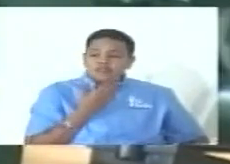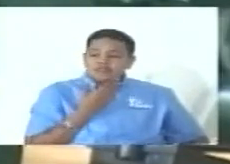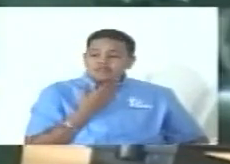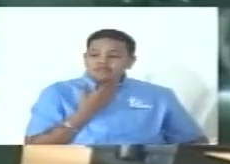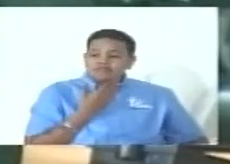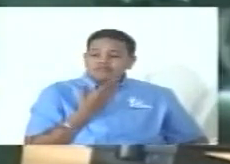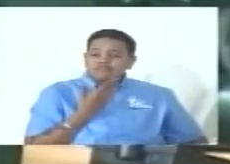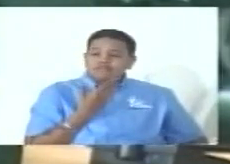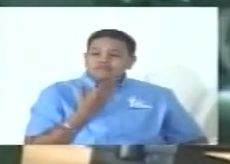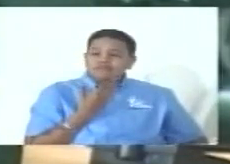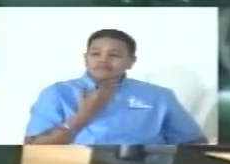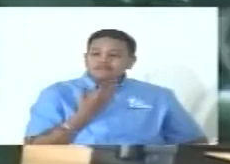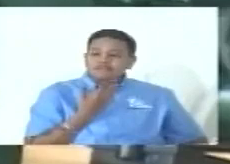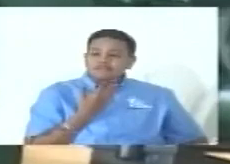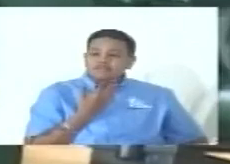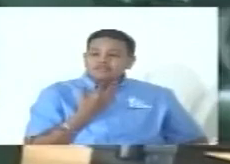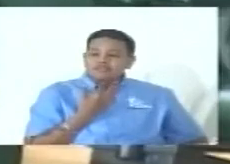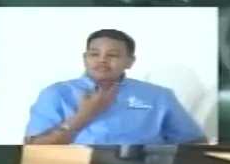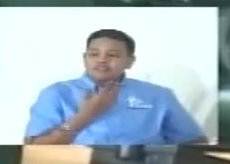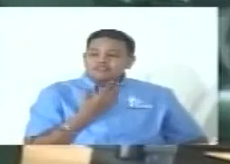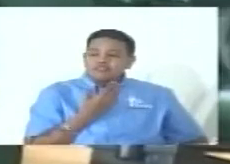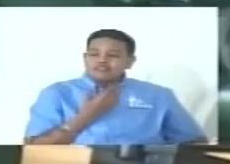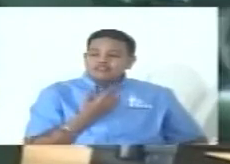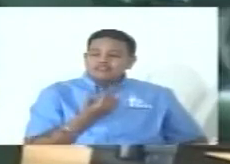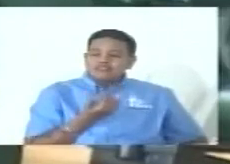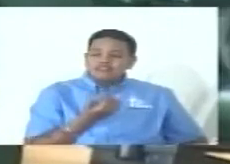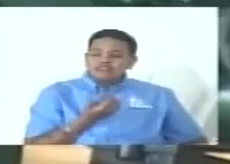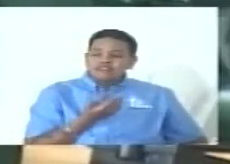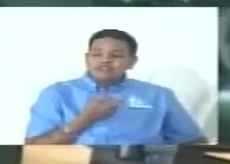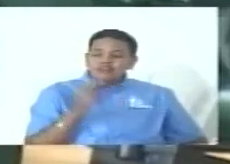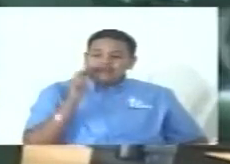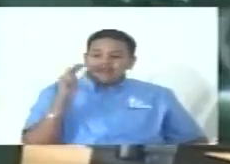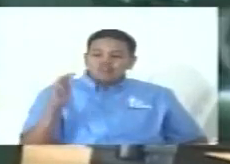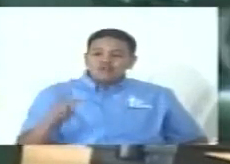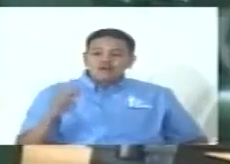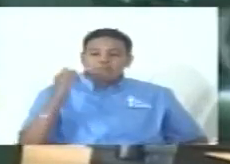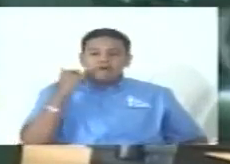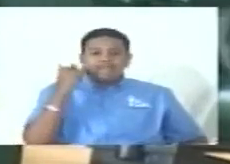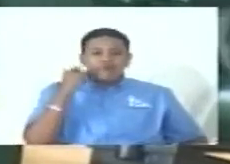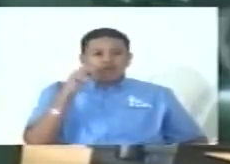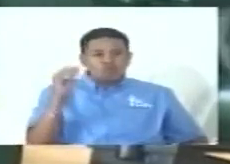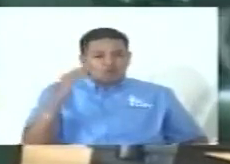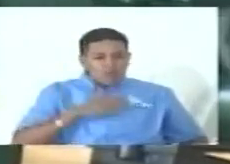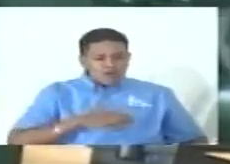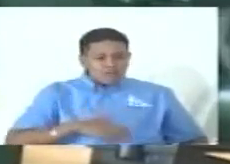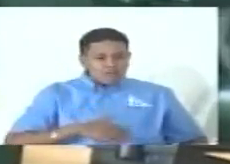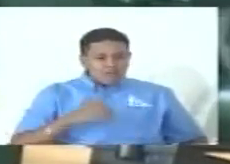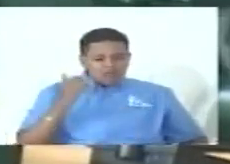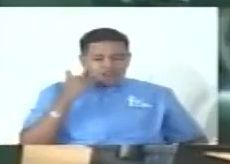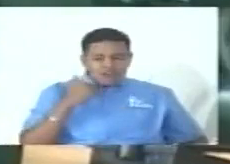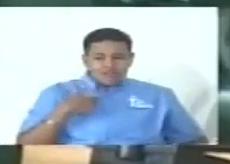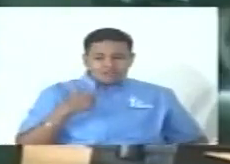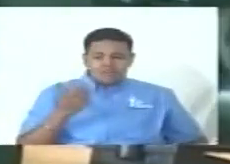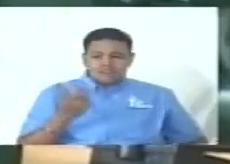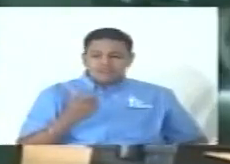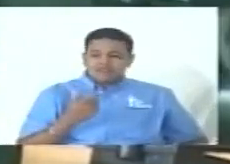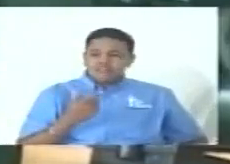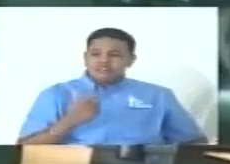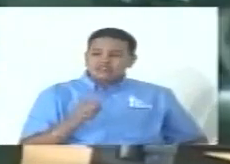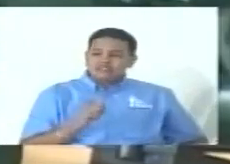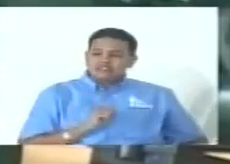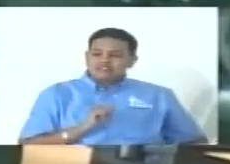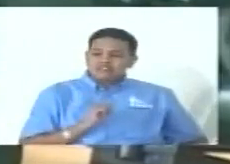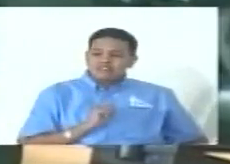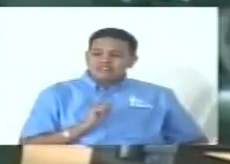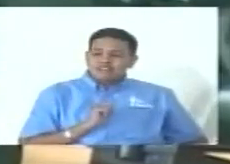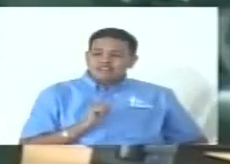And, you know, I looked at my cell phone. I said, nobody was trying to call me. So I came out of there, and I